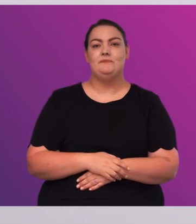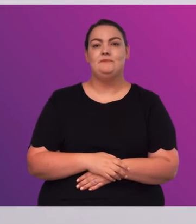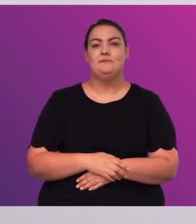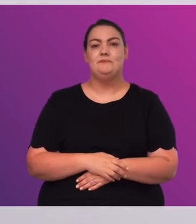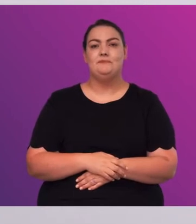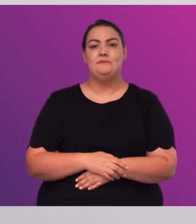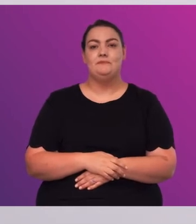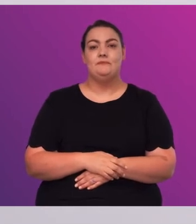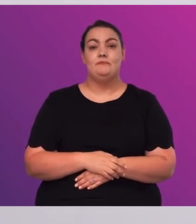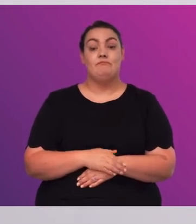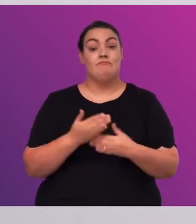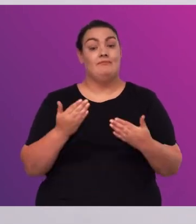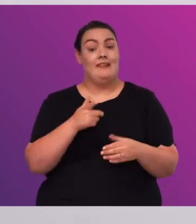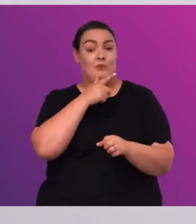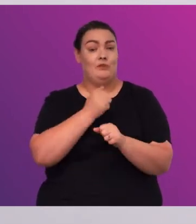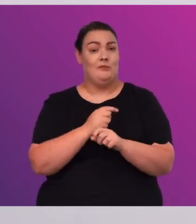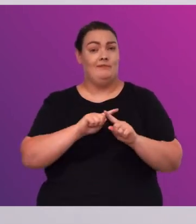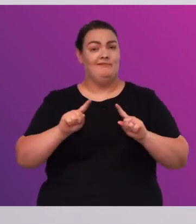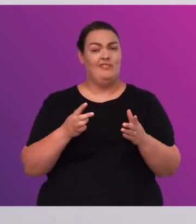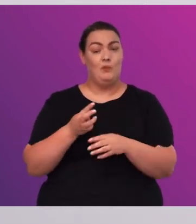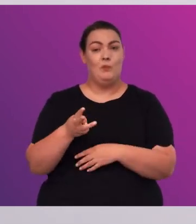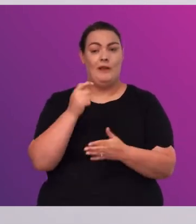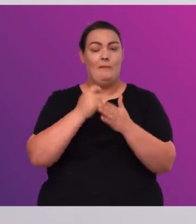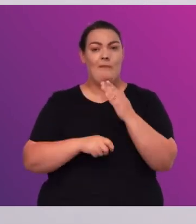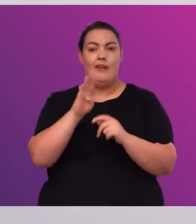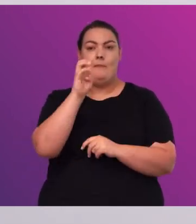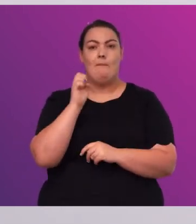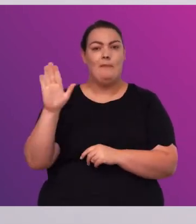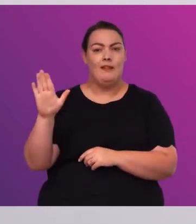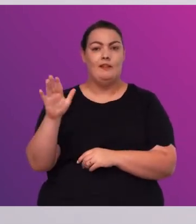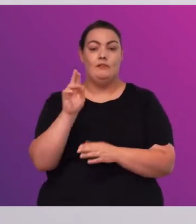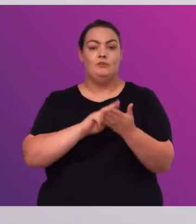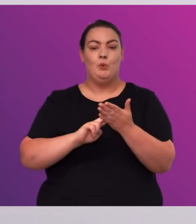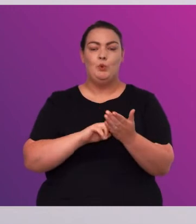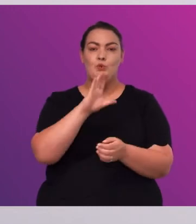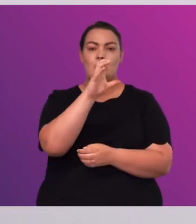Now we will look at different ways you can pay bills with your current account.